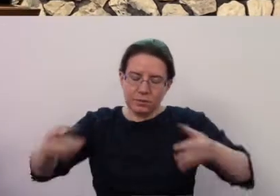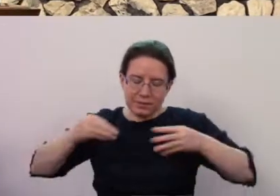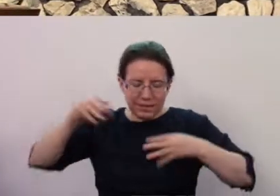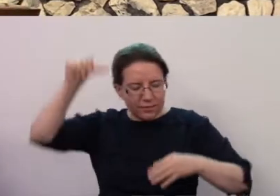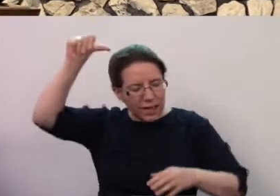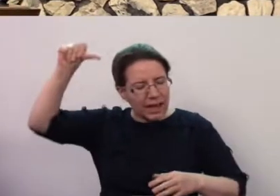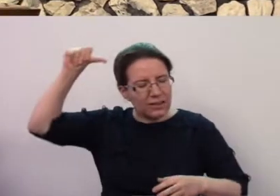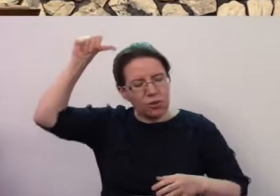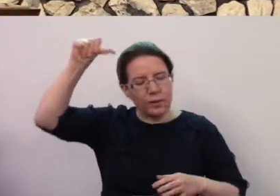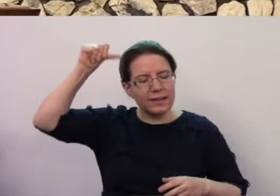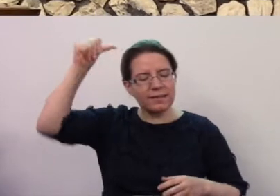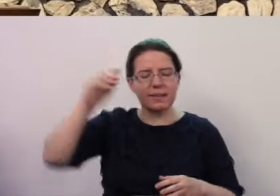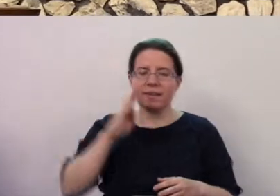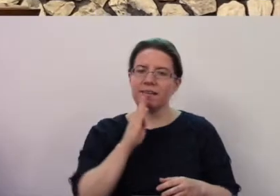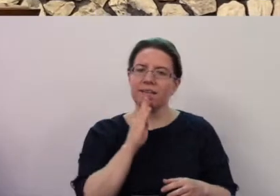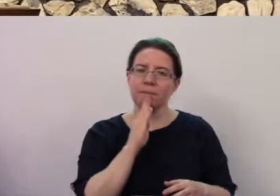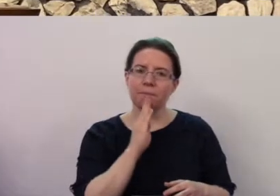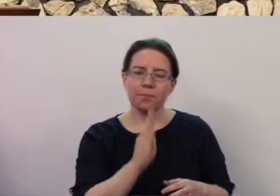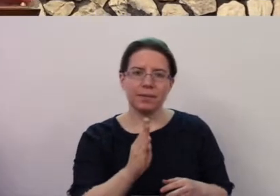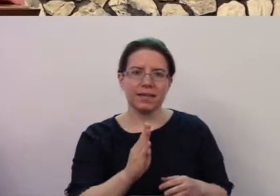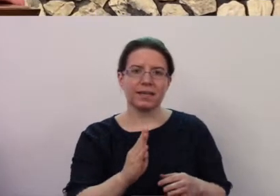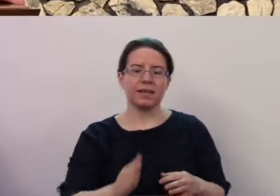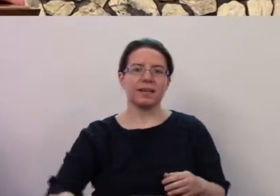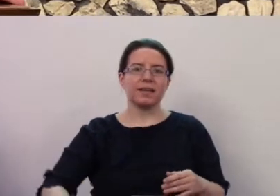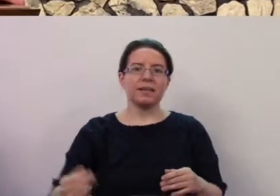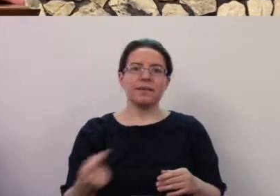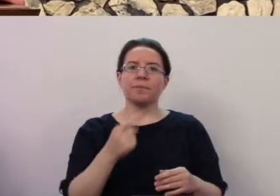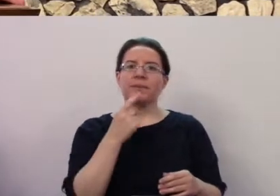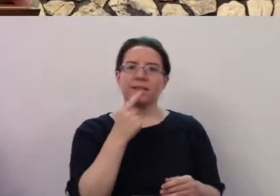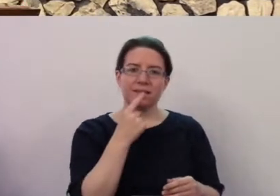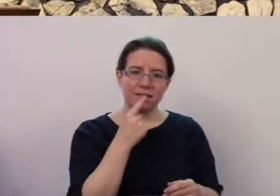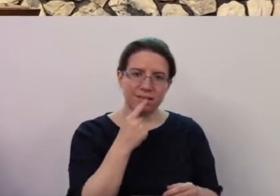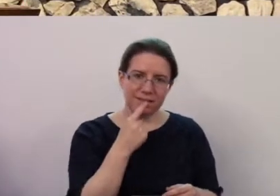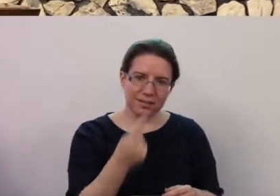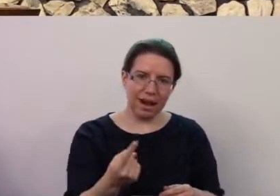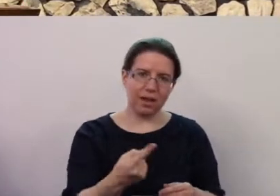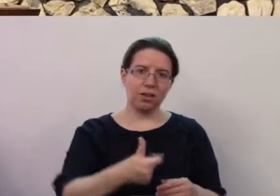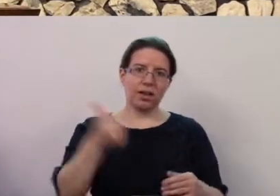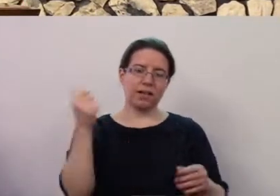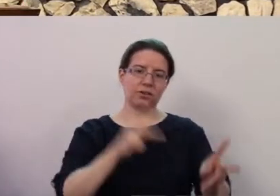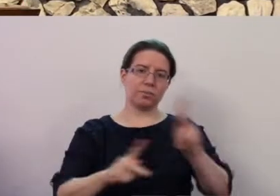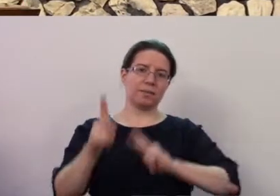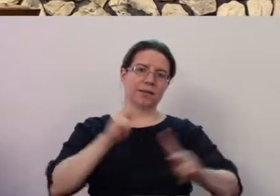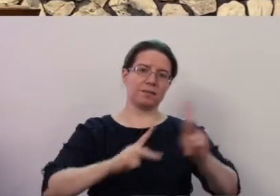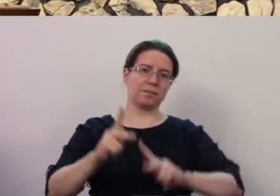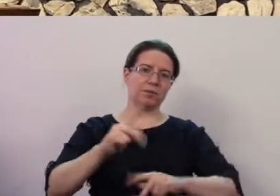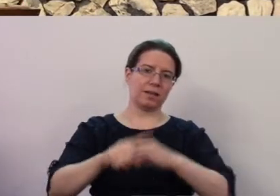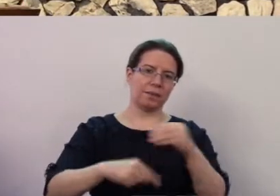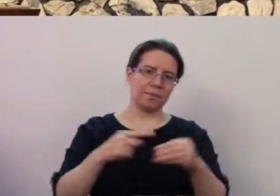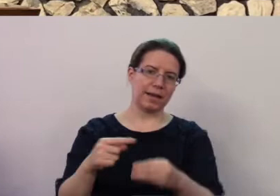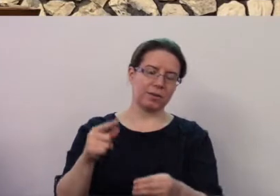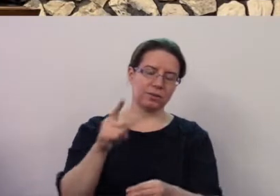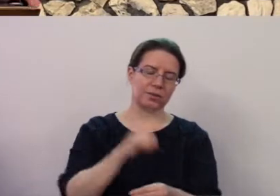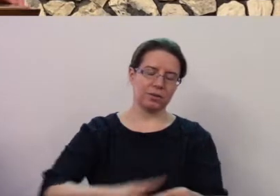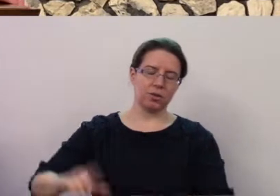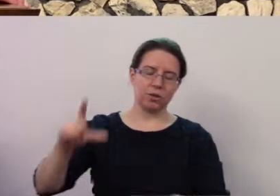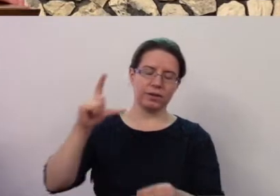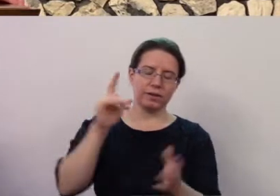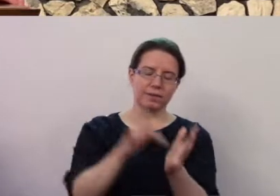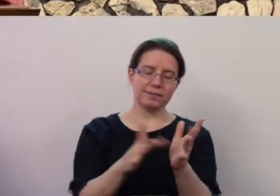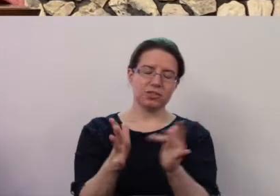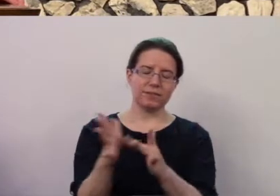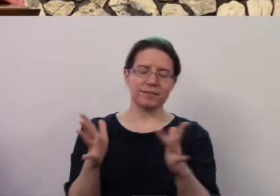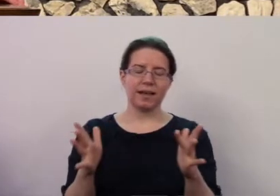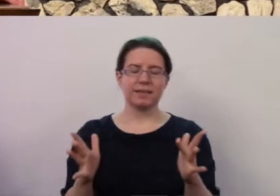were anointed and appointed to be witnesses for the Holy Ghost, for the Lord Jesus